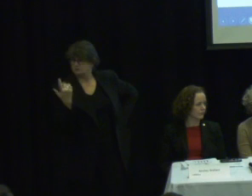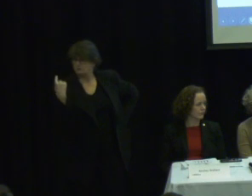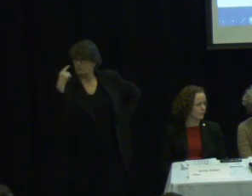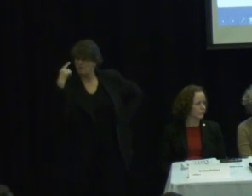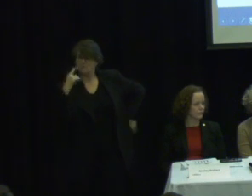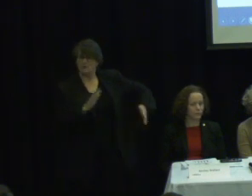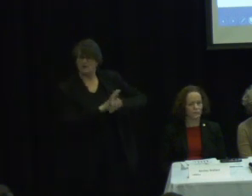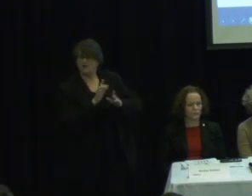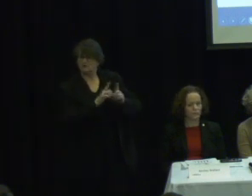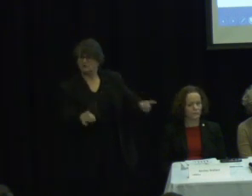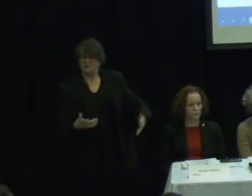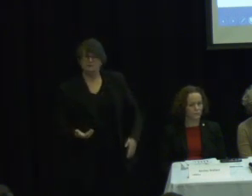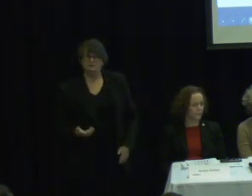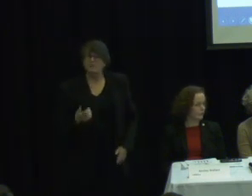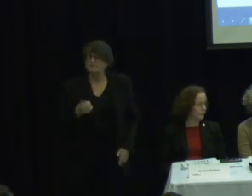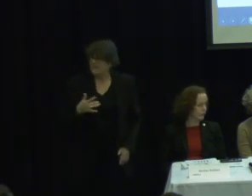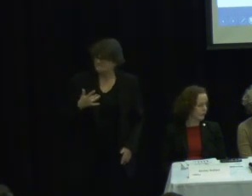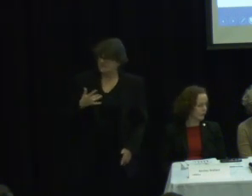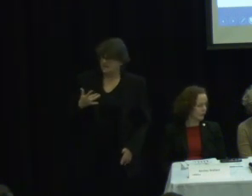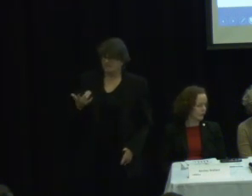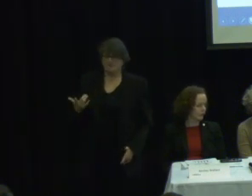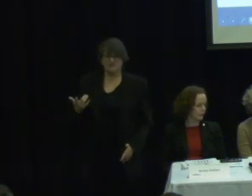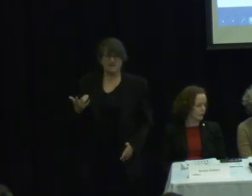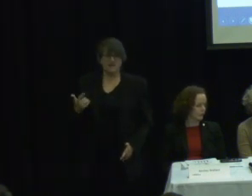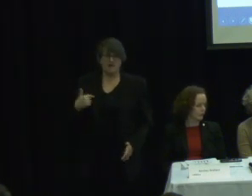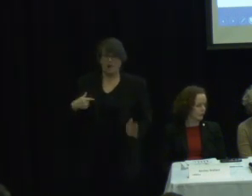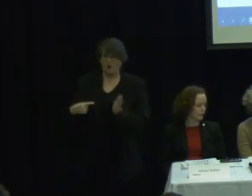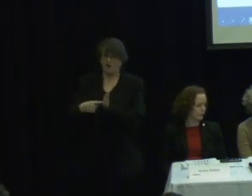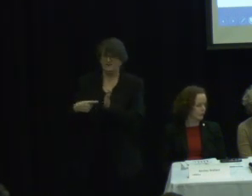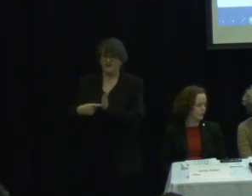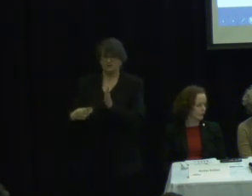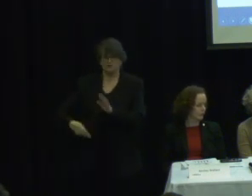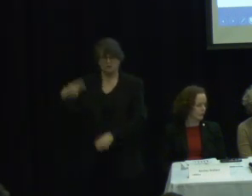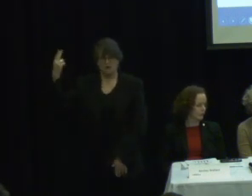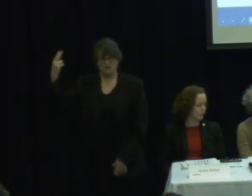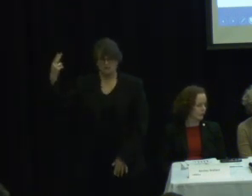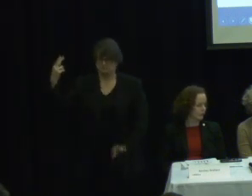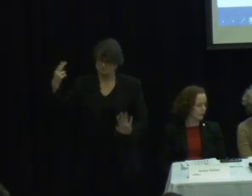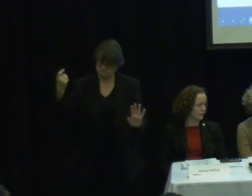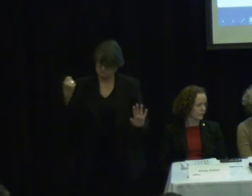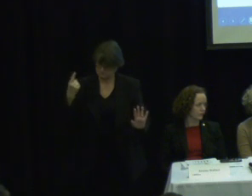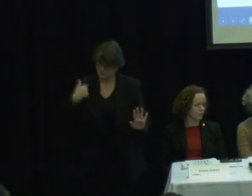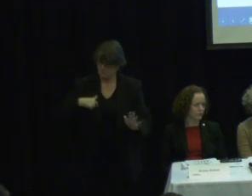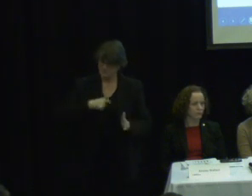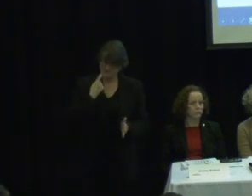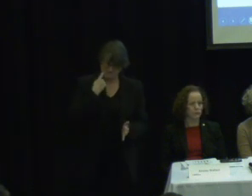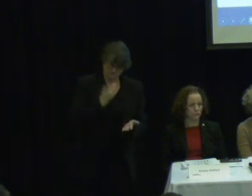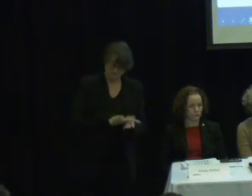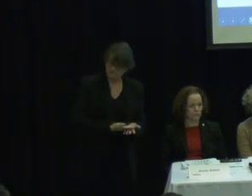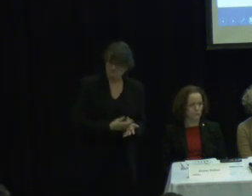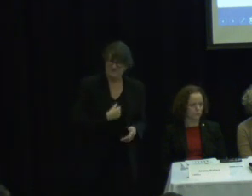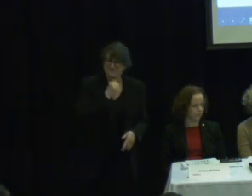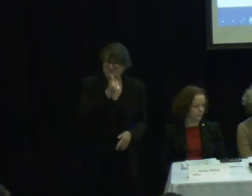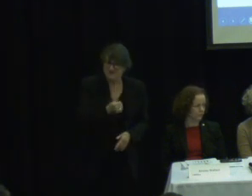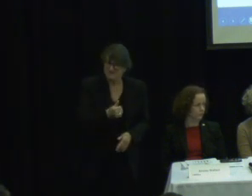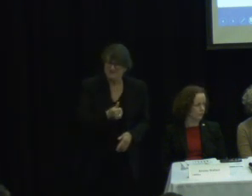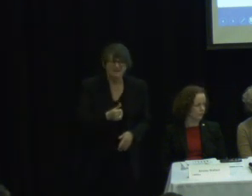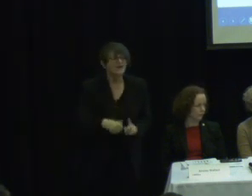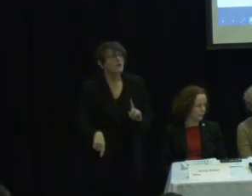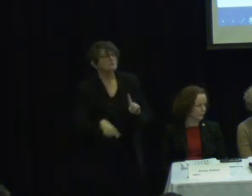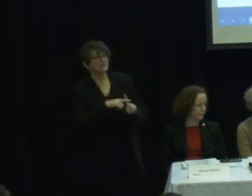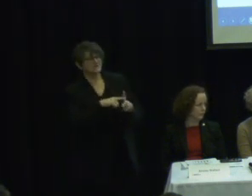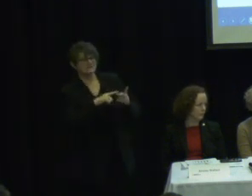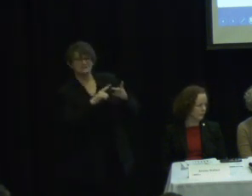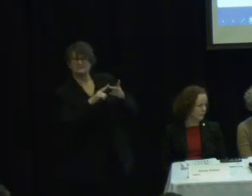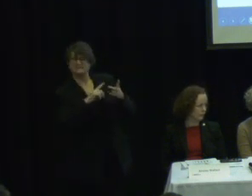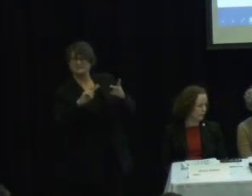high, and we just proved that we are not, and I'm not sure they're going to get a job. And that goes to the